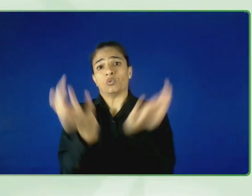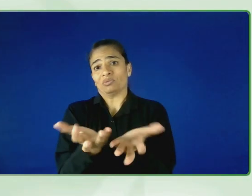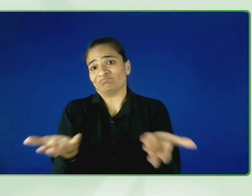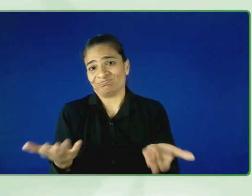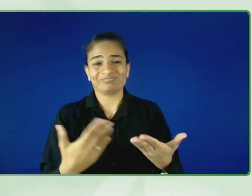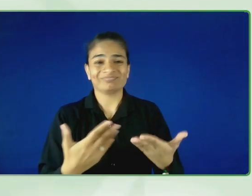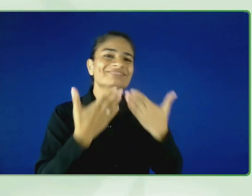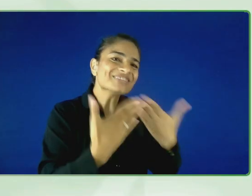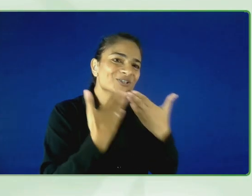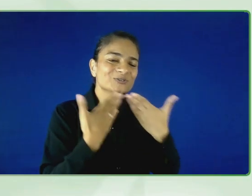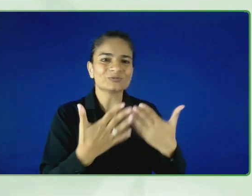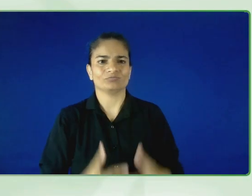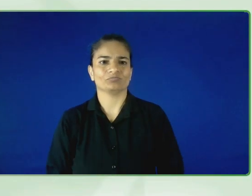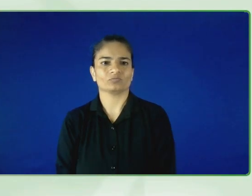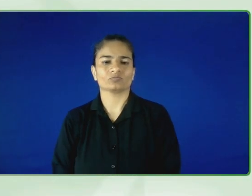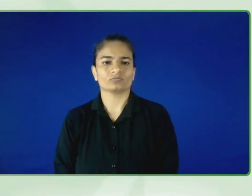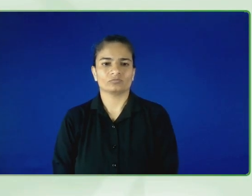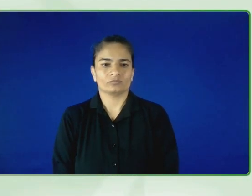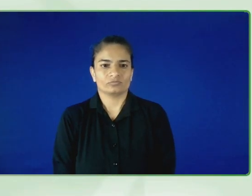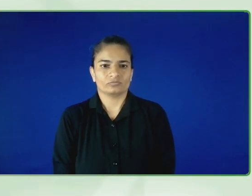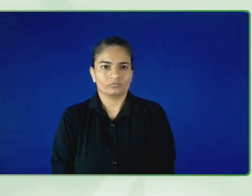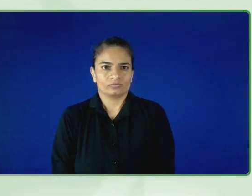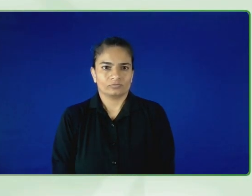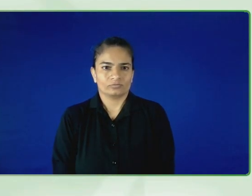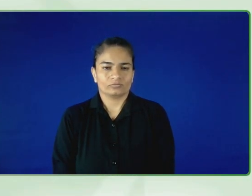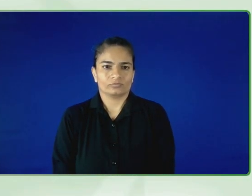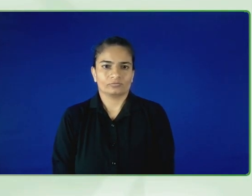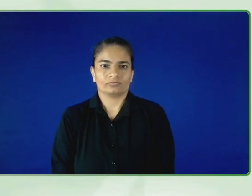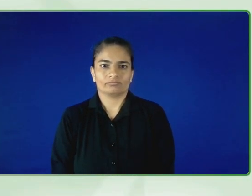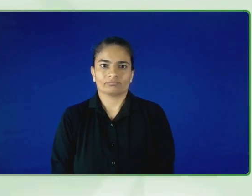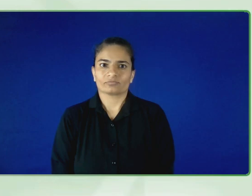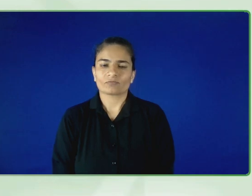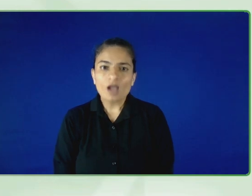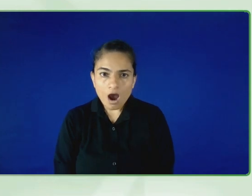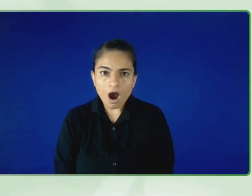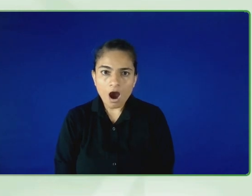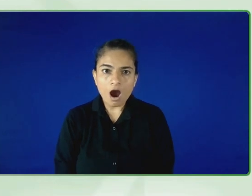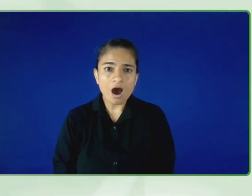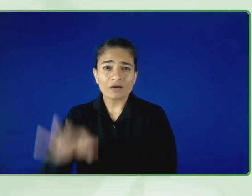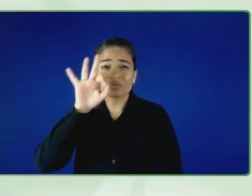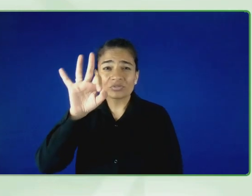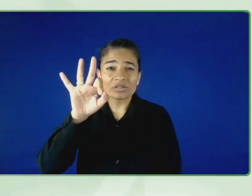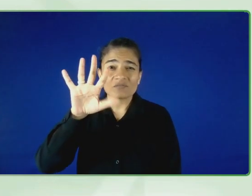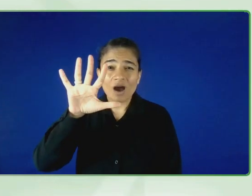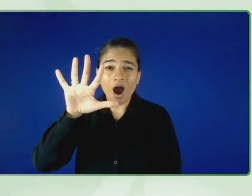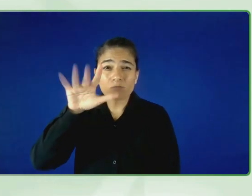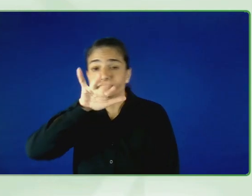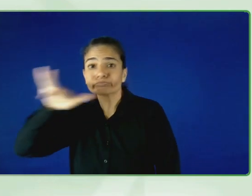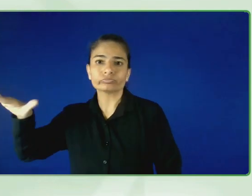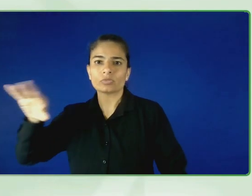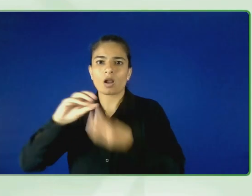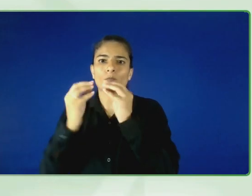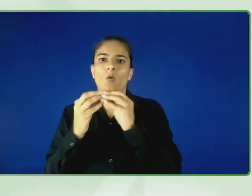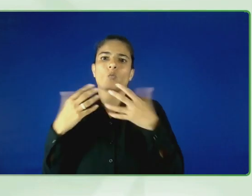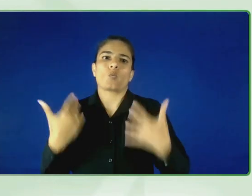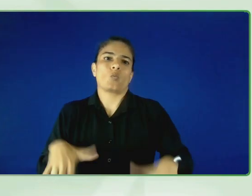Wow. I just can't get over that 35 million number. I mean, when you say, like, okay, you're sitting in your apartment and suddenly hundreds of